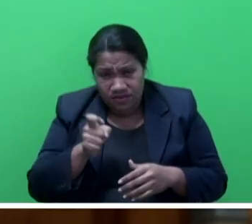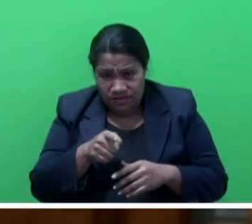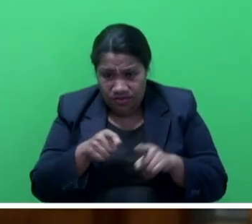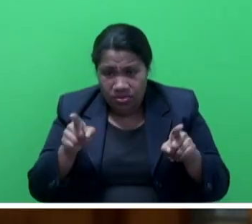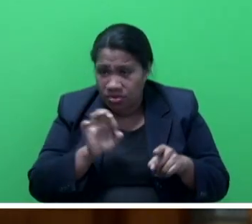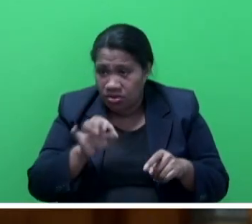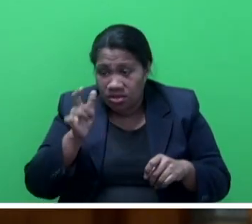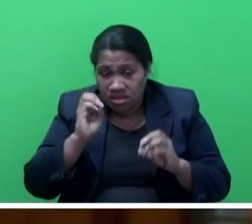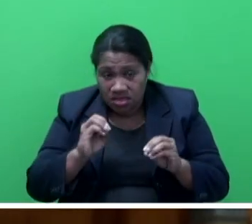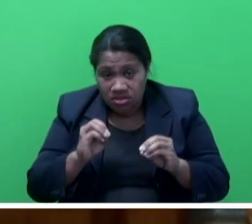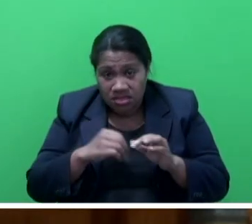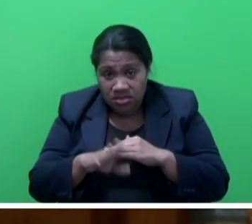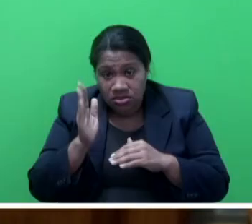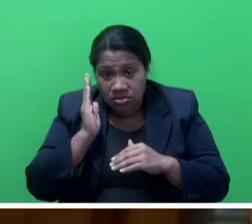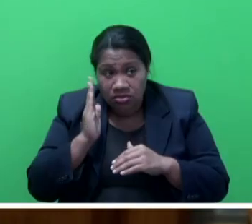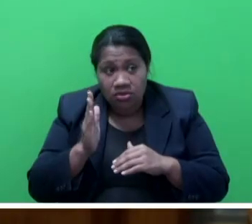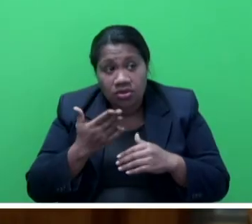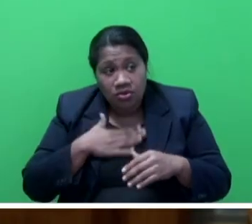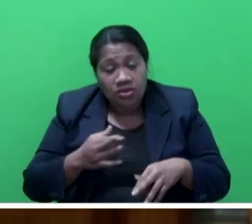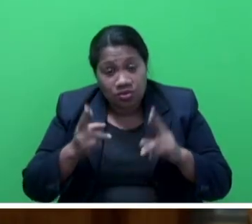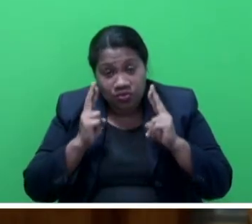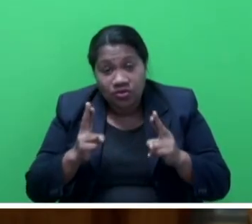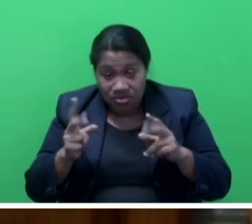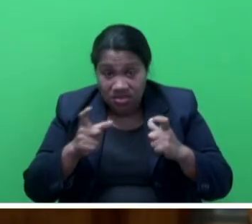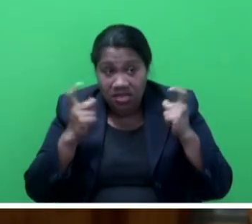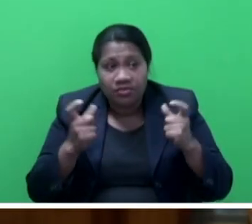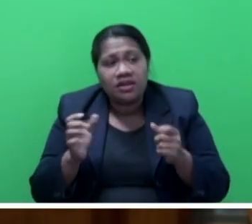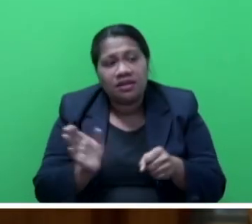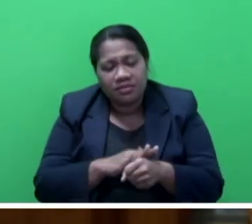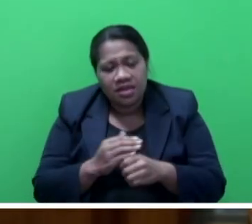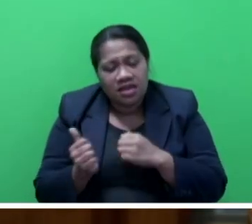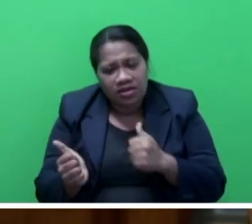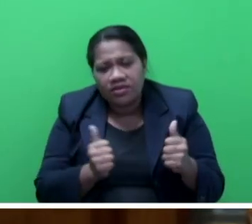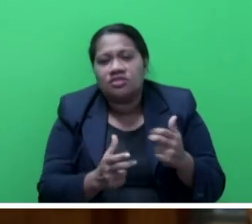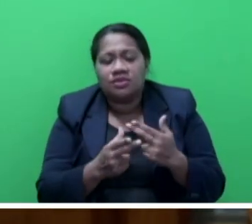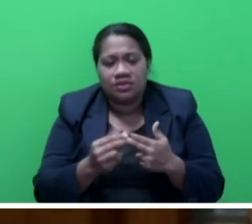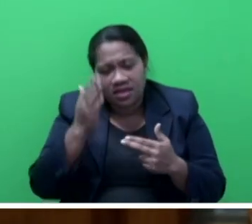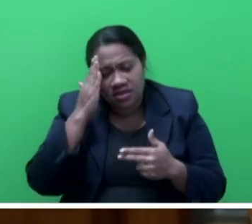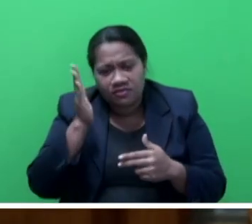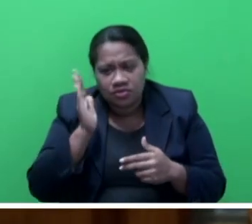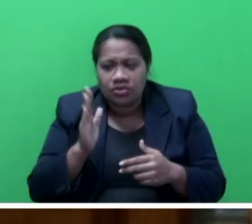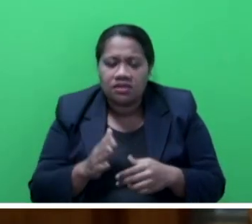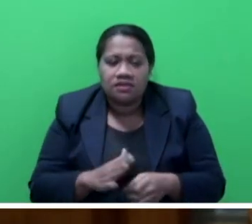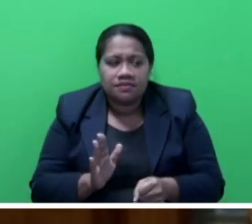schools, you would also wish to celebrate. So I suggest you make arrangements with the head of school, and I'm sure good sense.